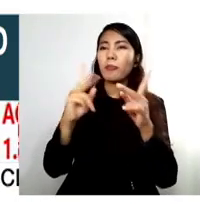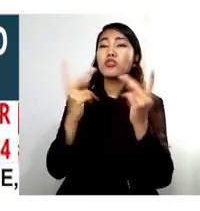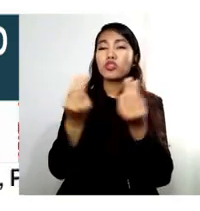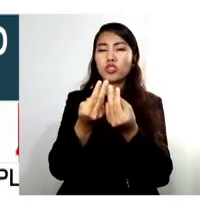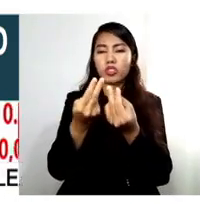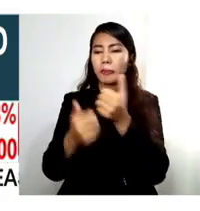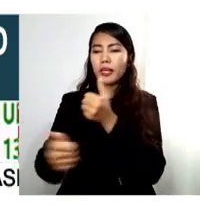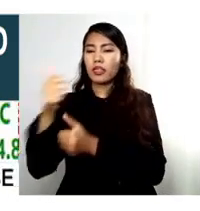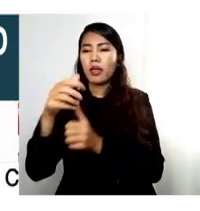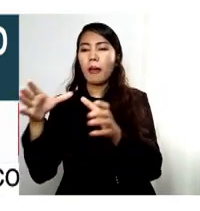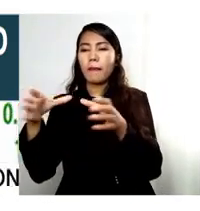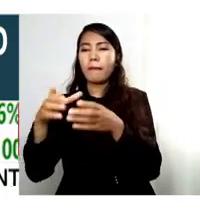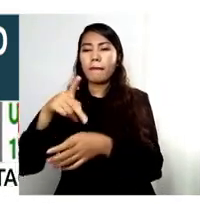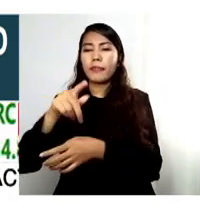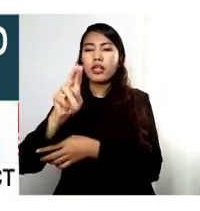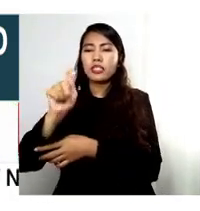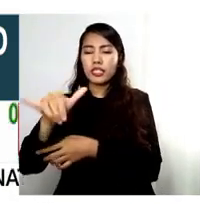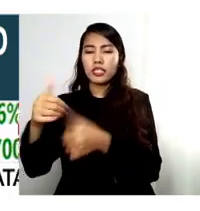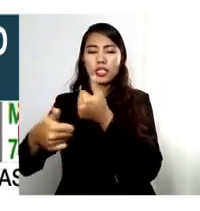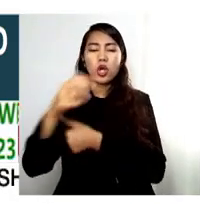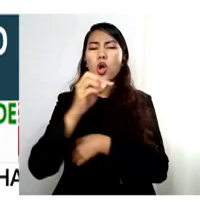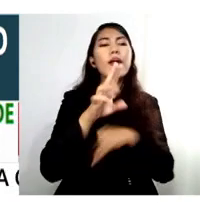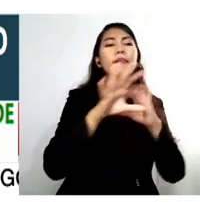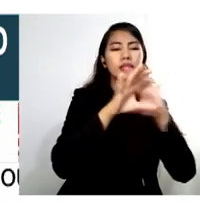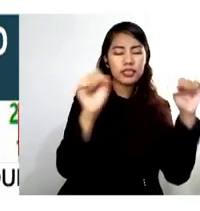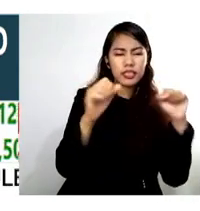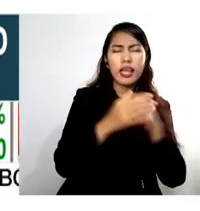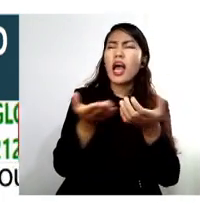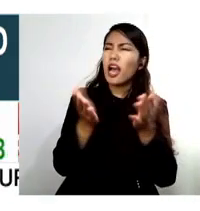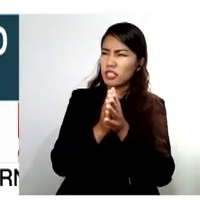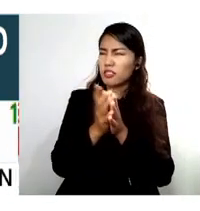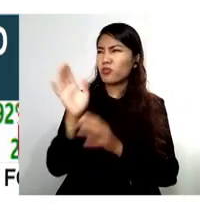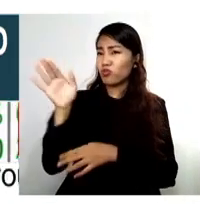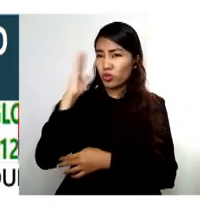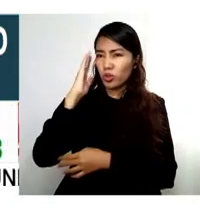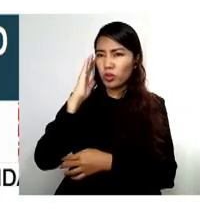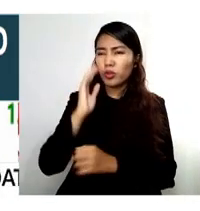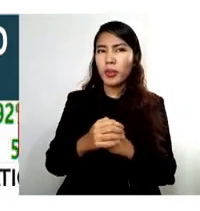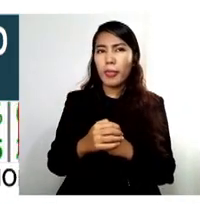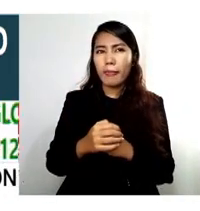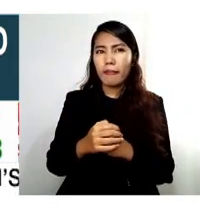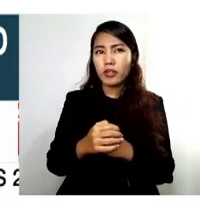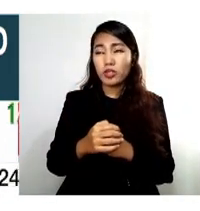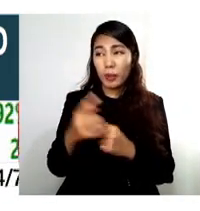republic, would he make such decisions only because he pitied a person?